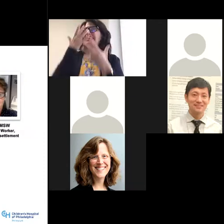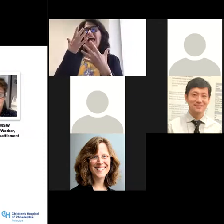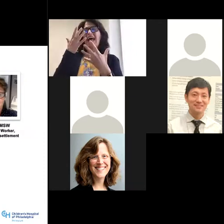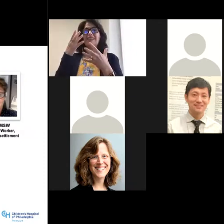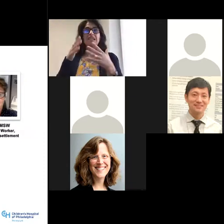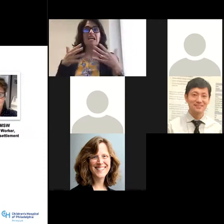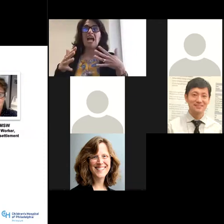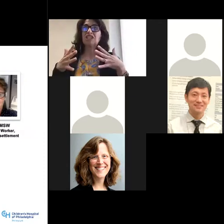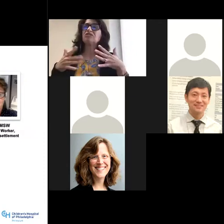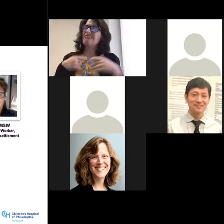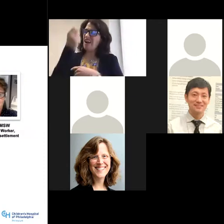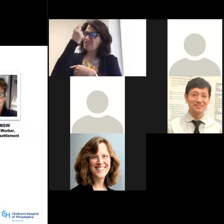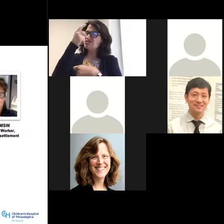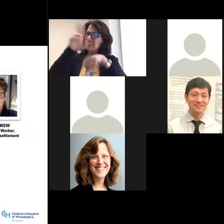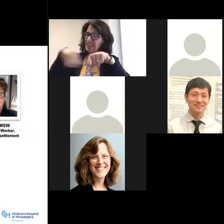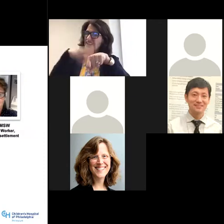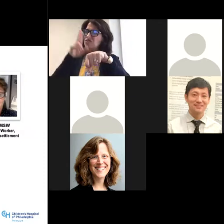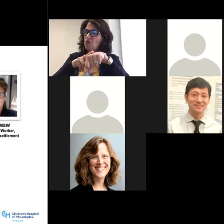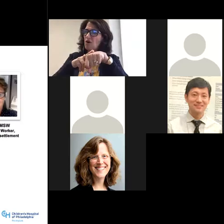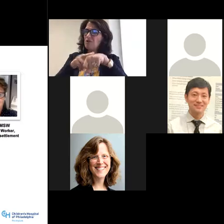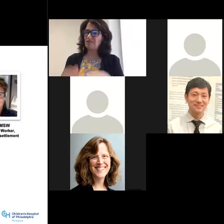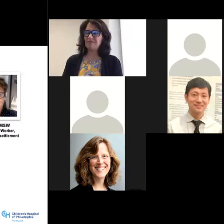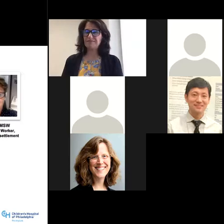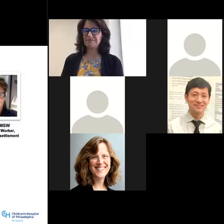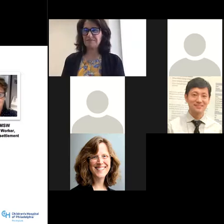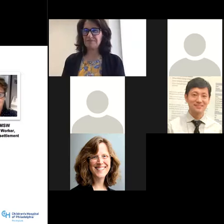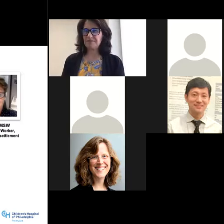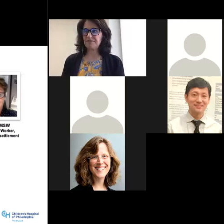anxious, or overwhelmed. Next slide, please.